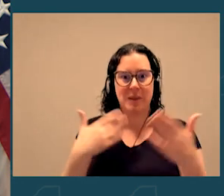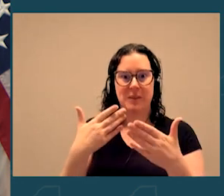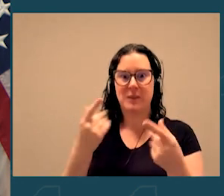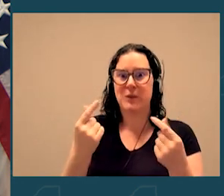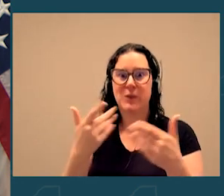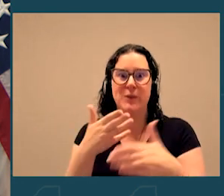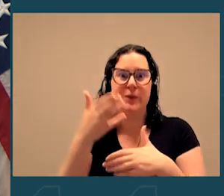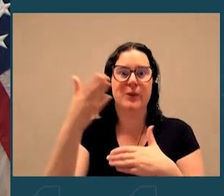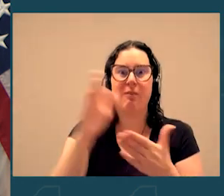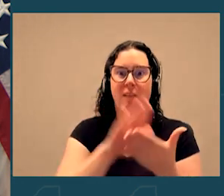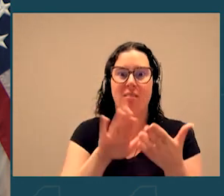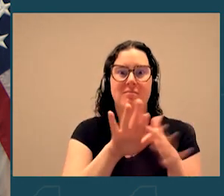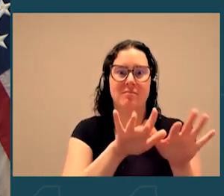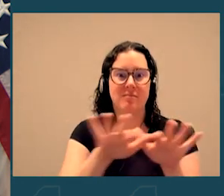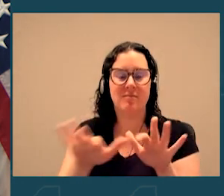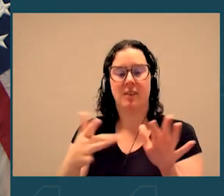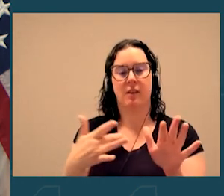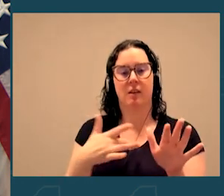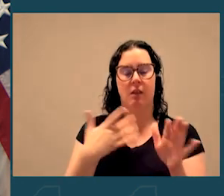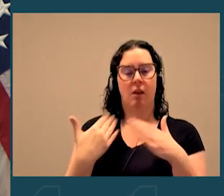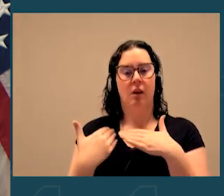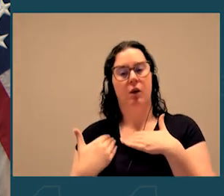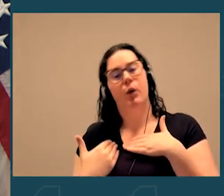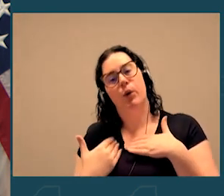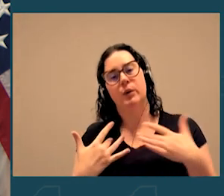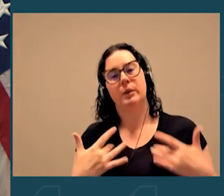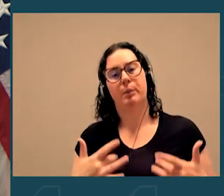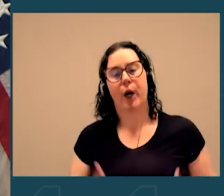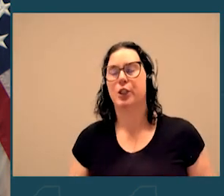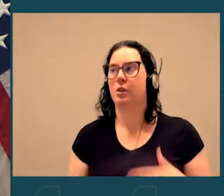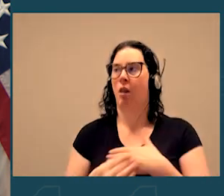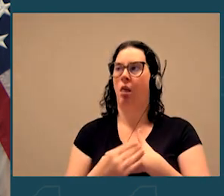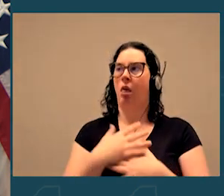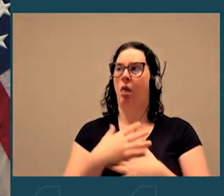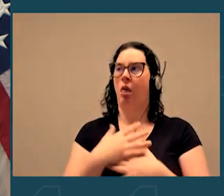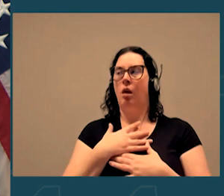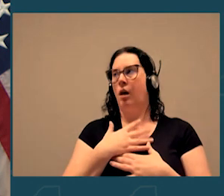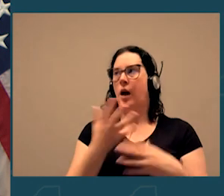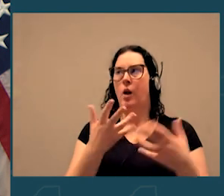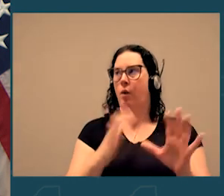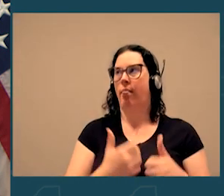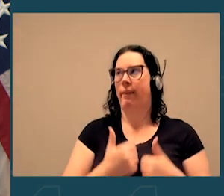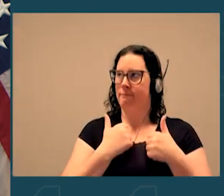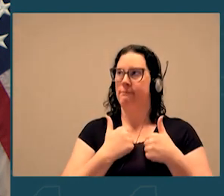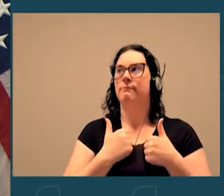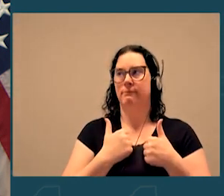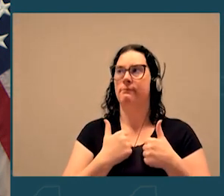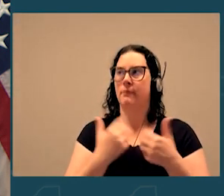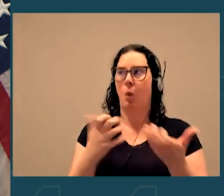feeling the weight of such depression that they'd rather consider the alternative to life.